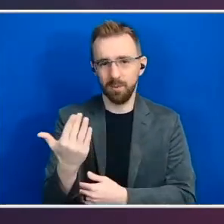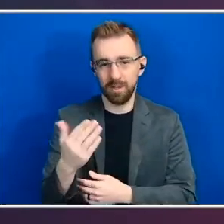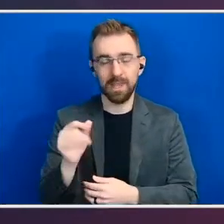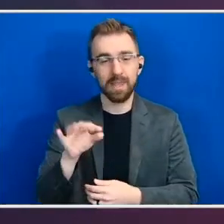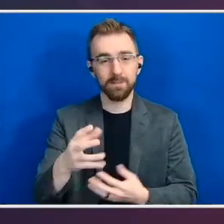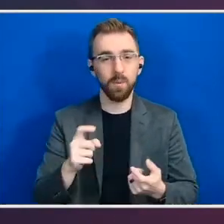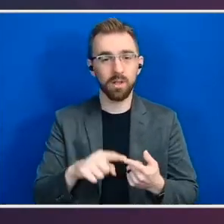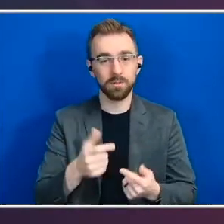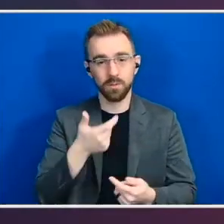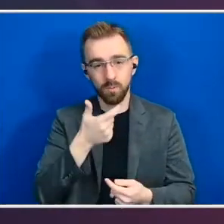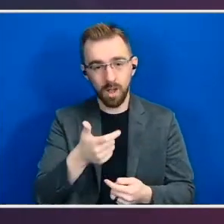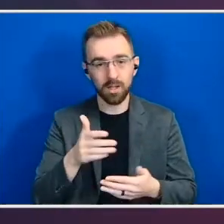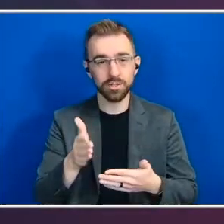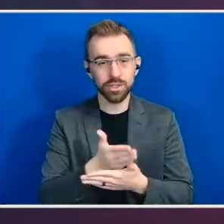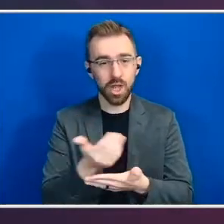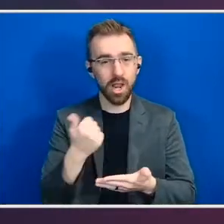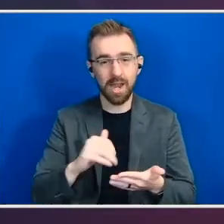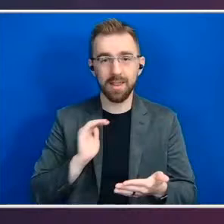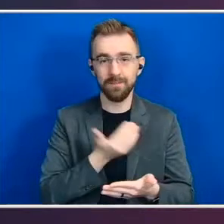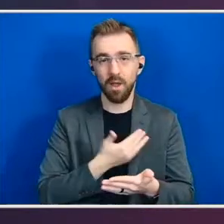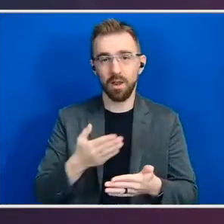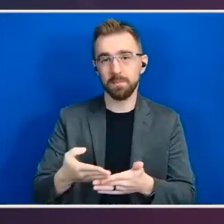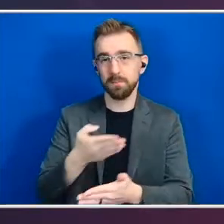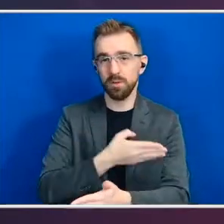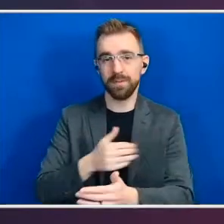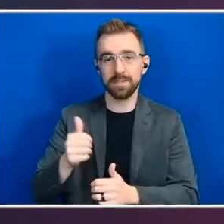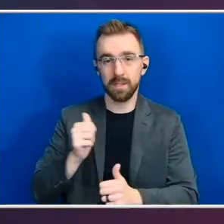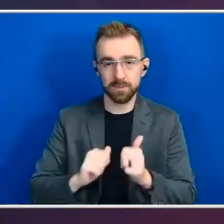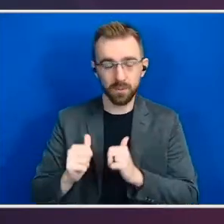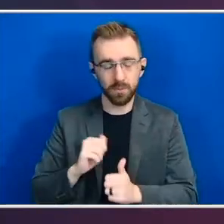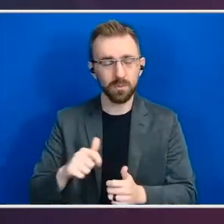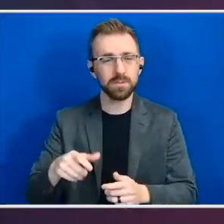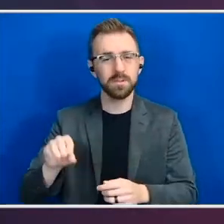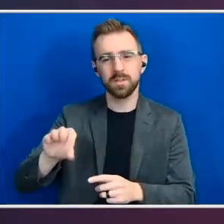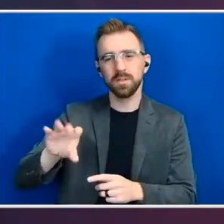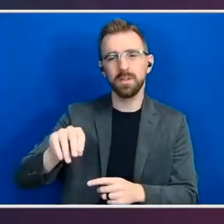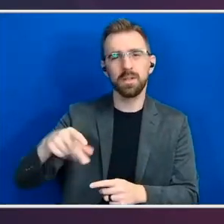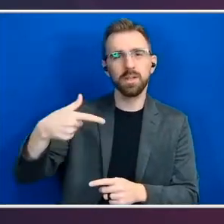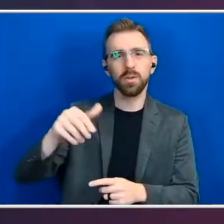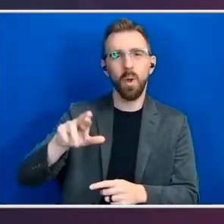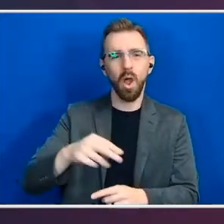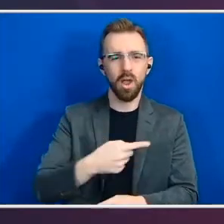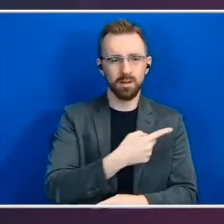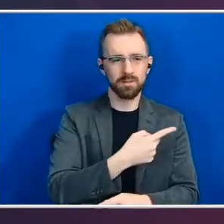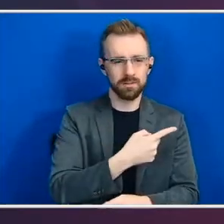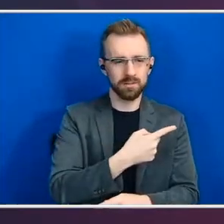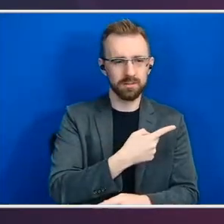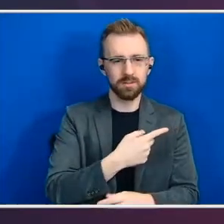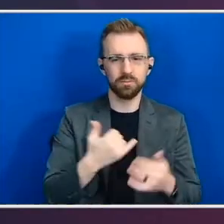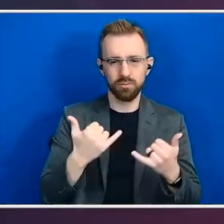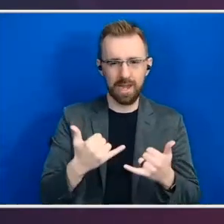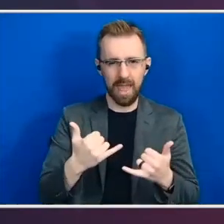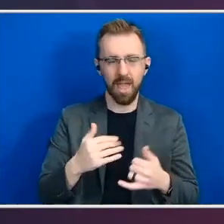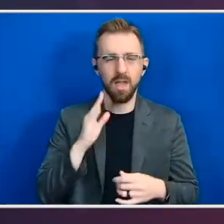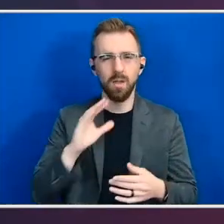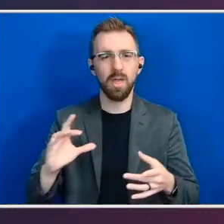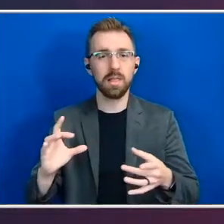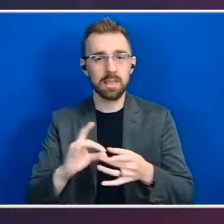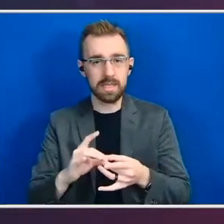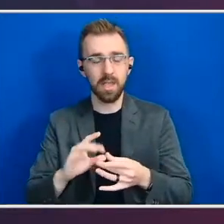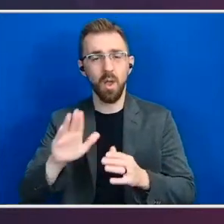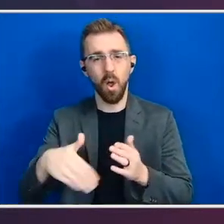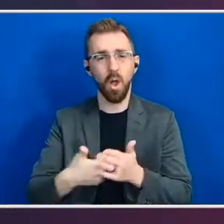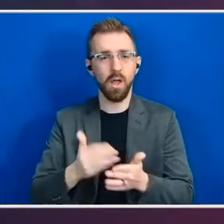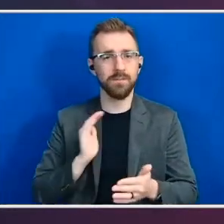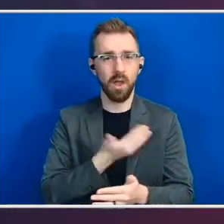share any of our previous episodes, just scan the QR code on your screen right now. It'll take you to links of all our previous